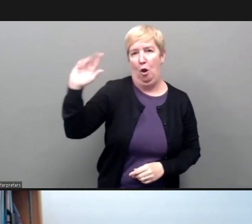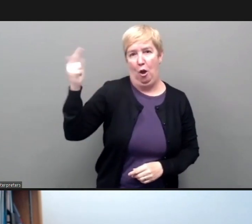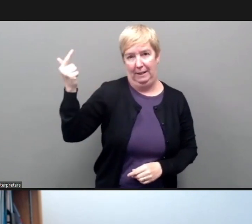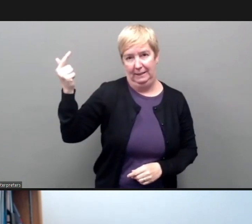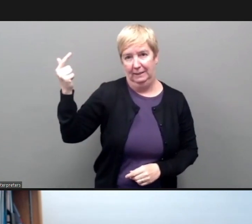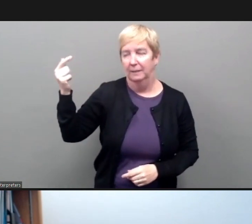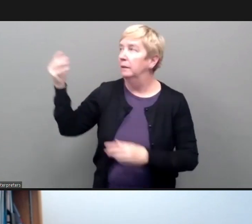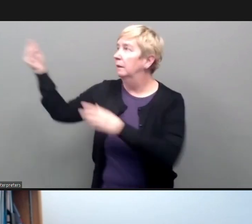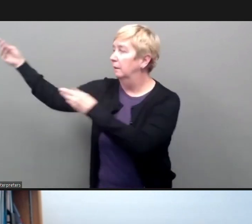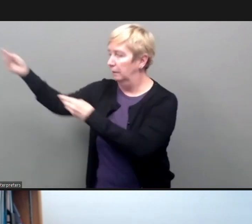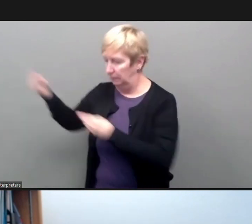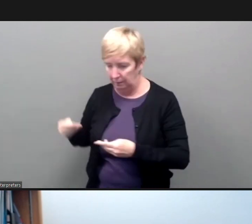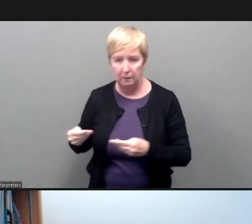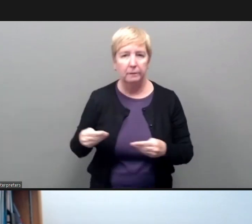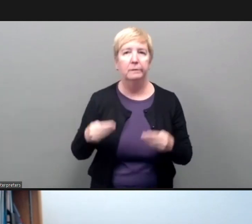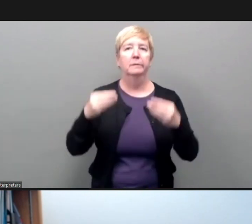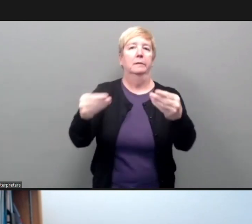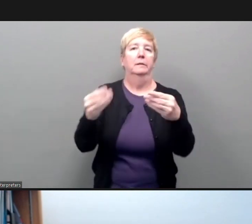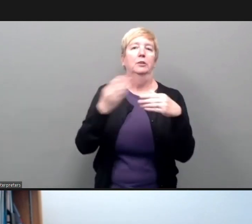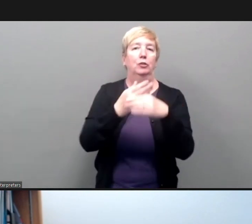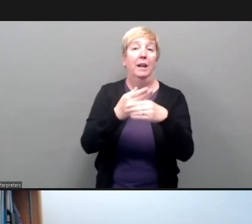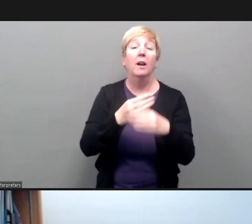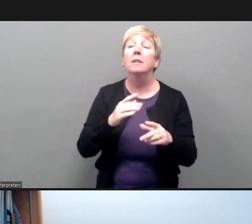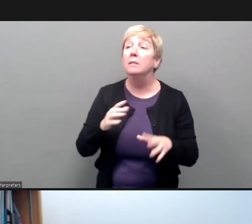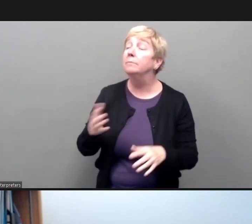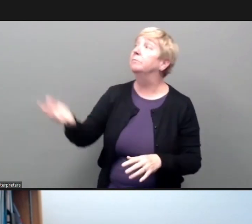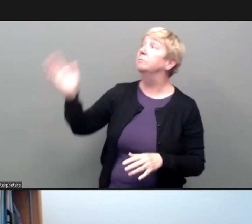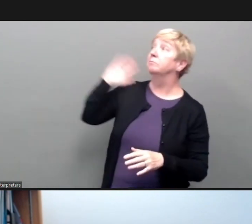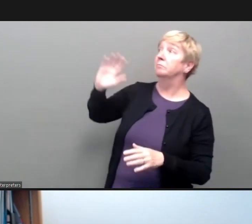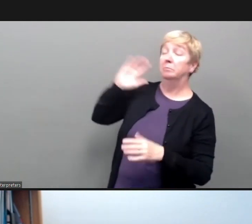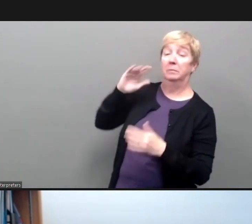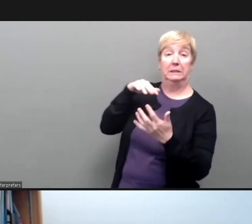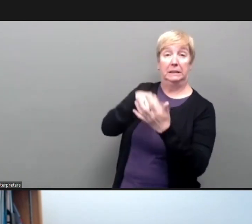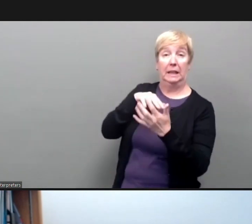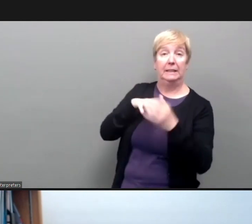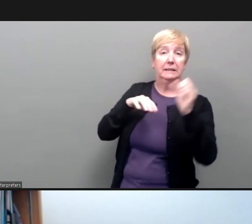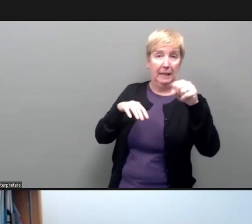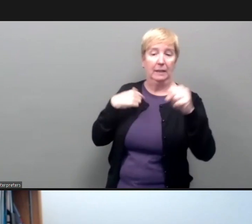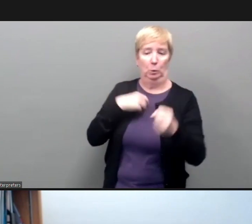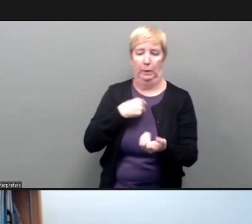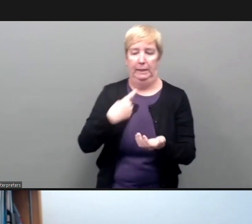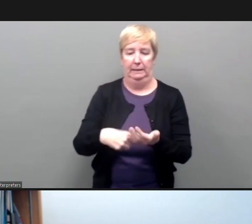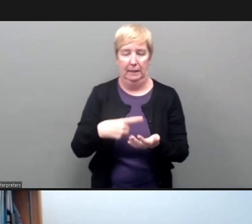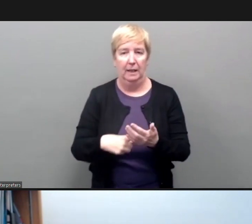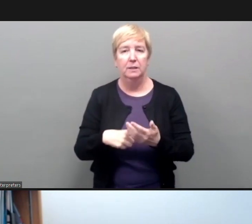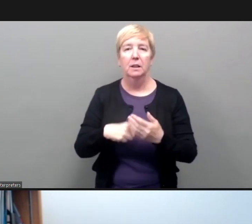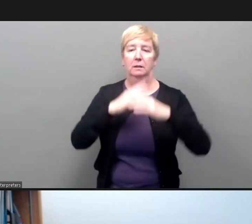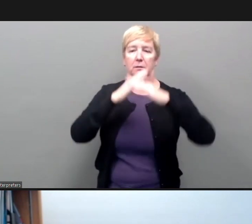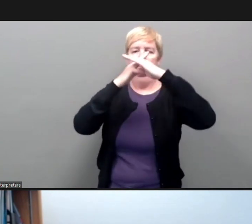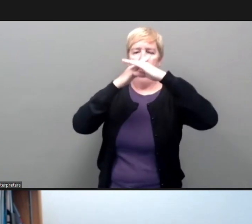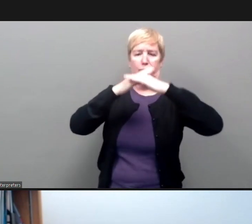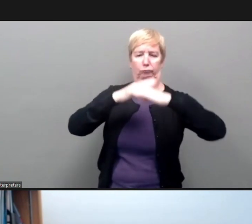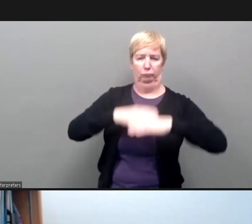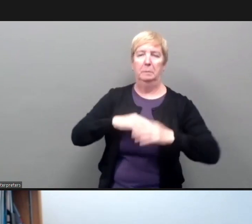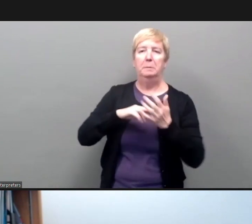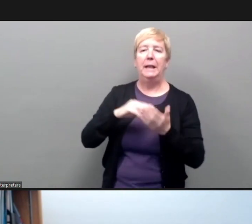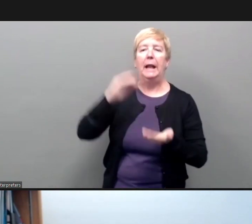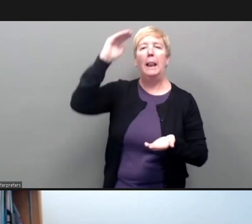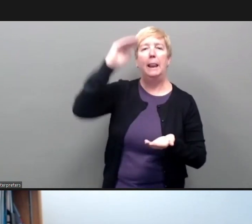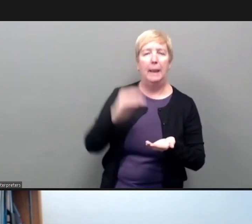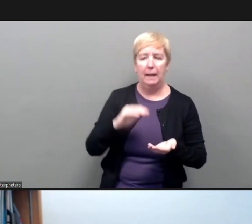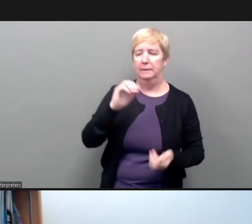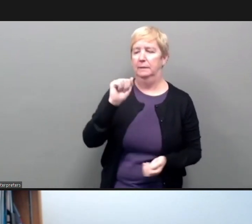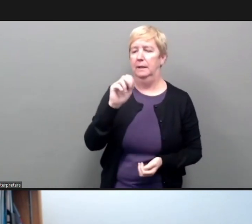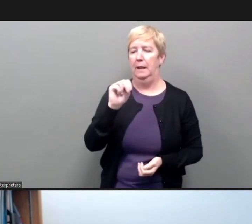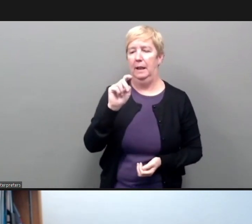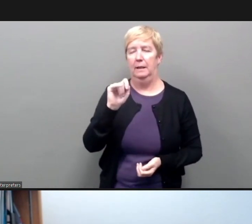came up. And those very first studies, Julia, you're right, were about waning antibody levels, declining over time.